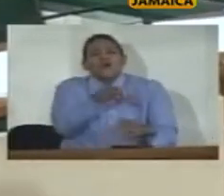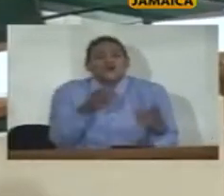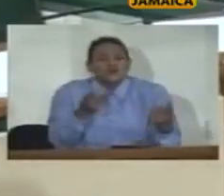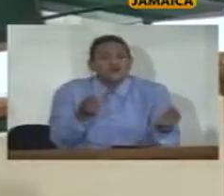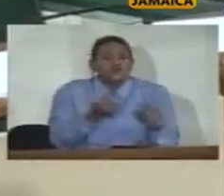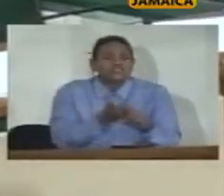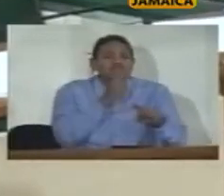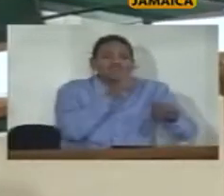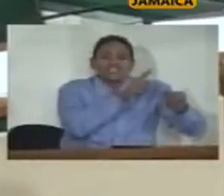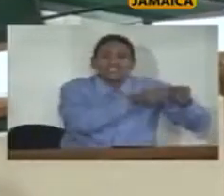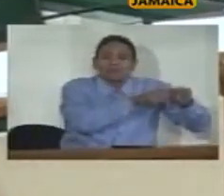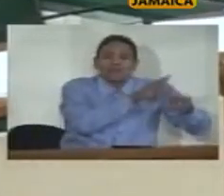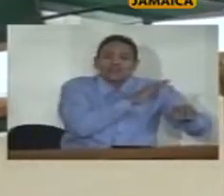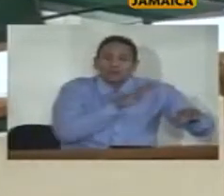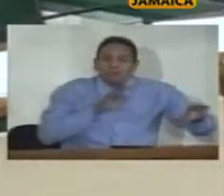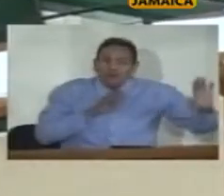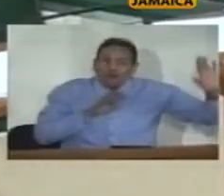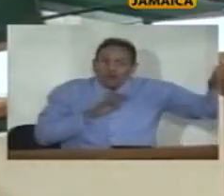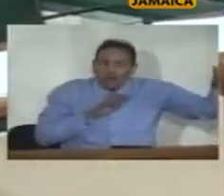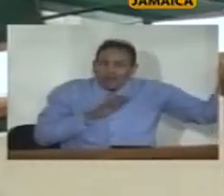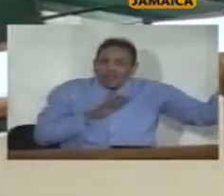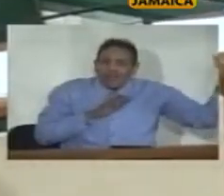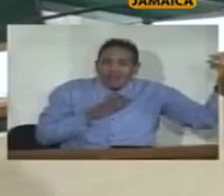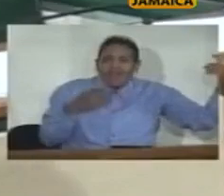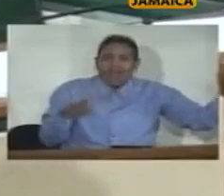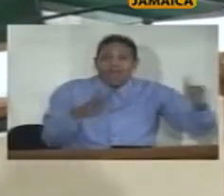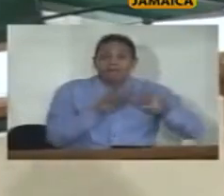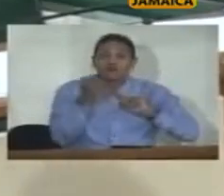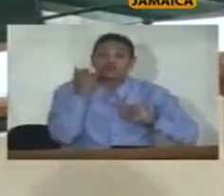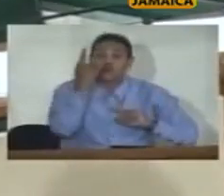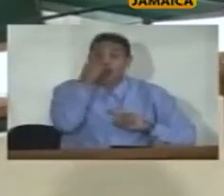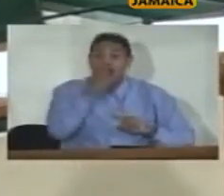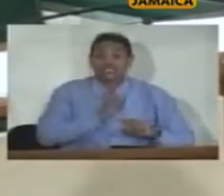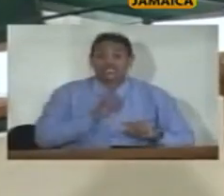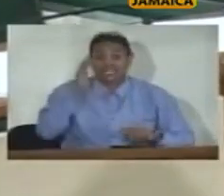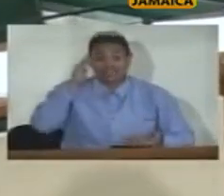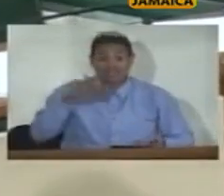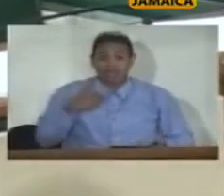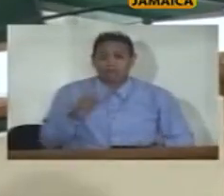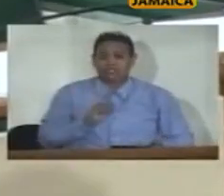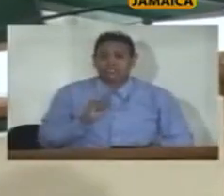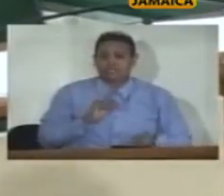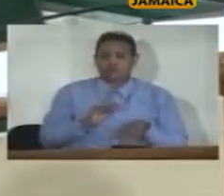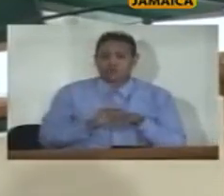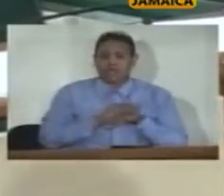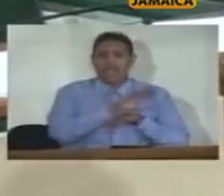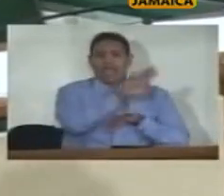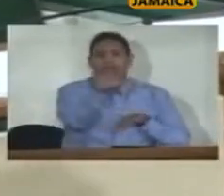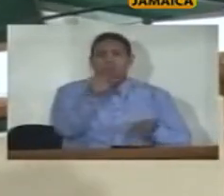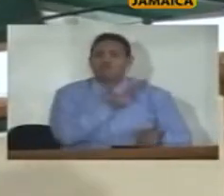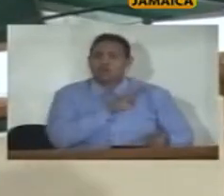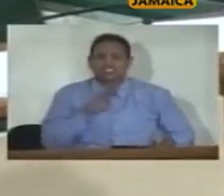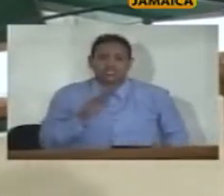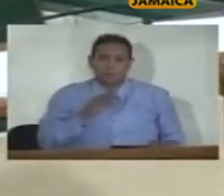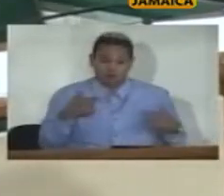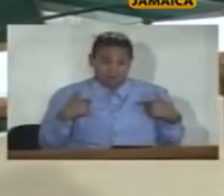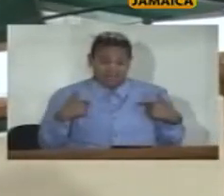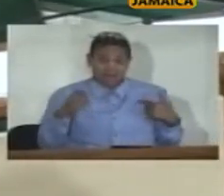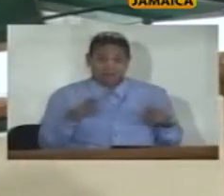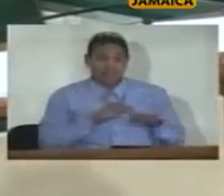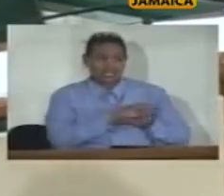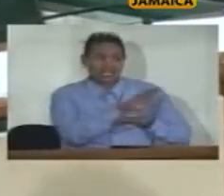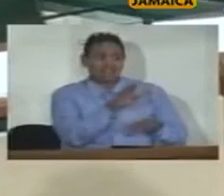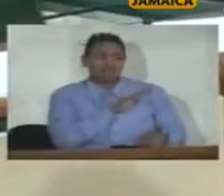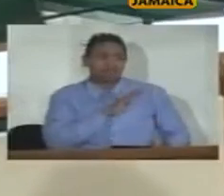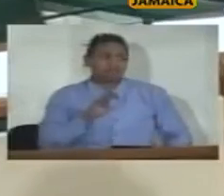is dependent on the board. But if you are inviting me to influence the board in any way,